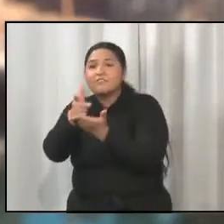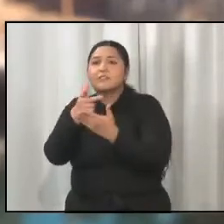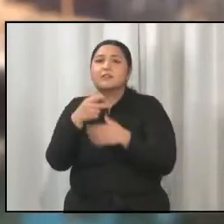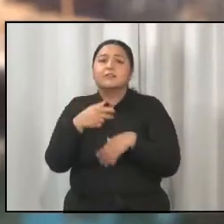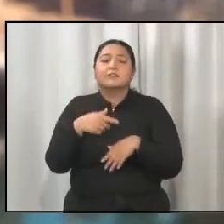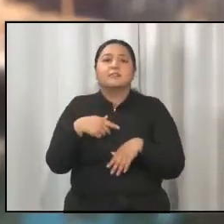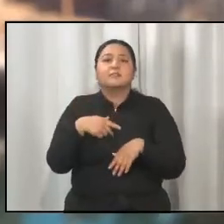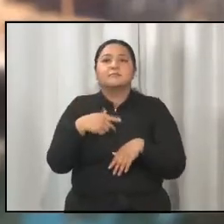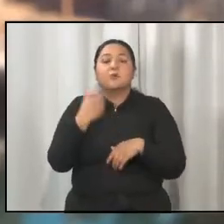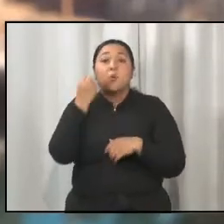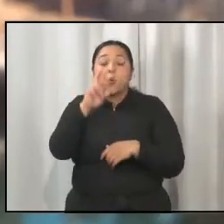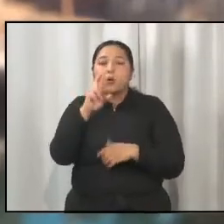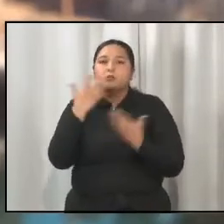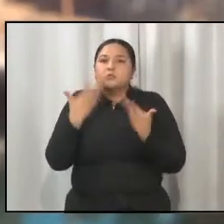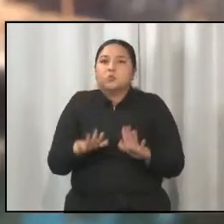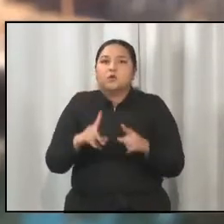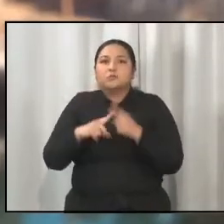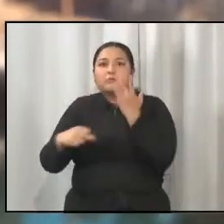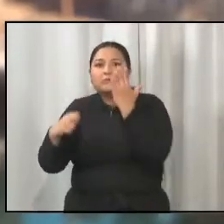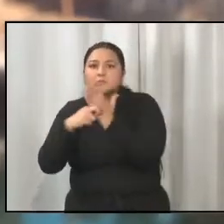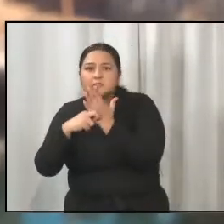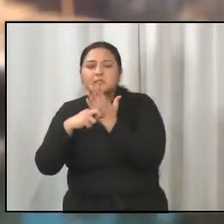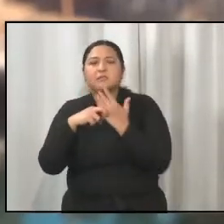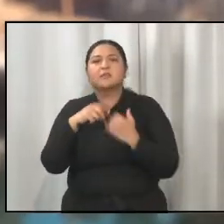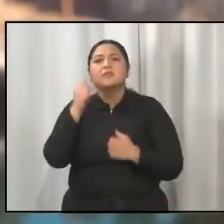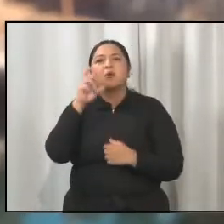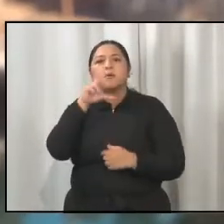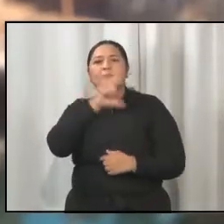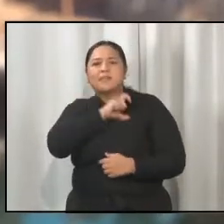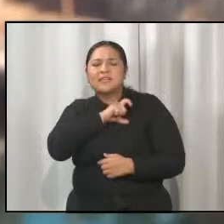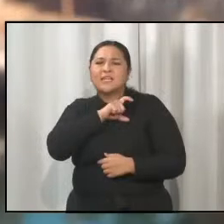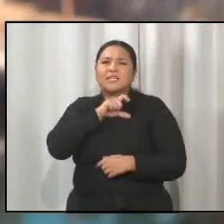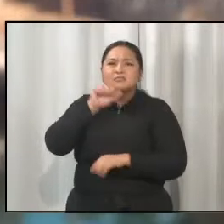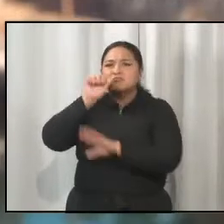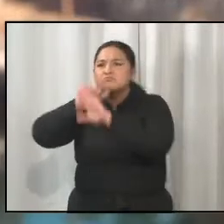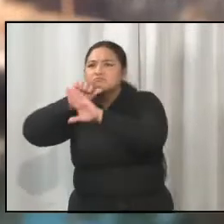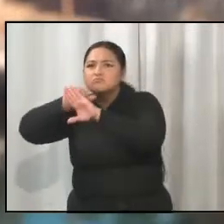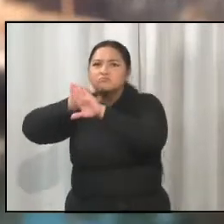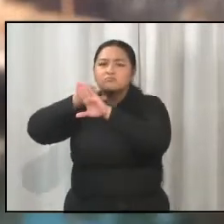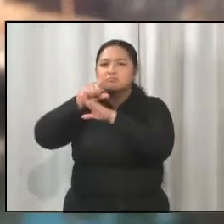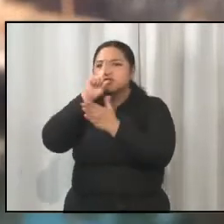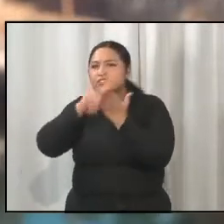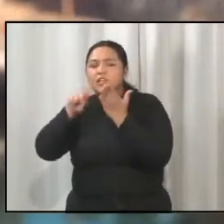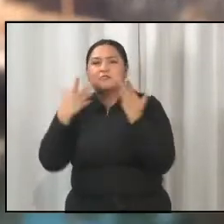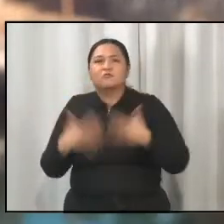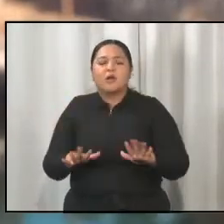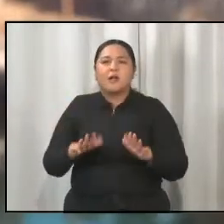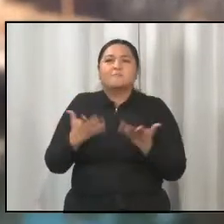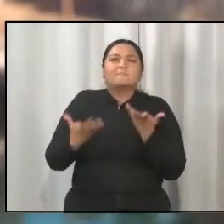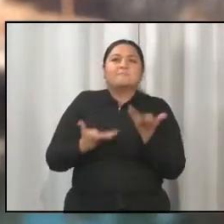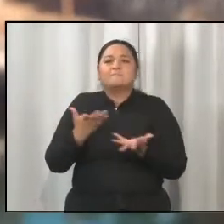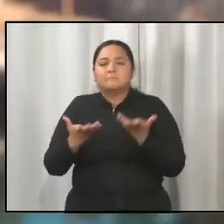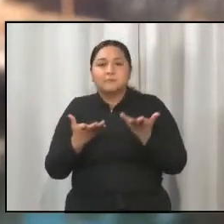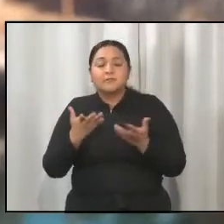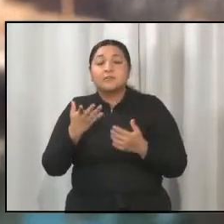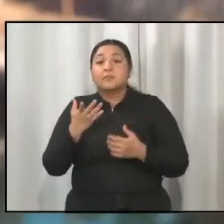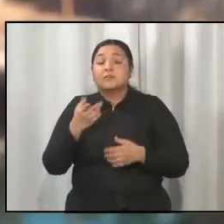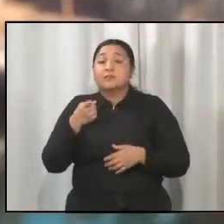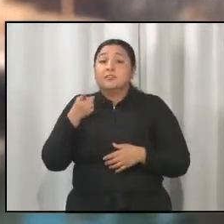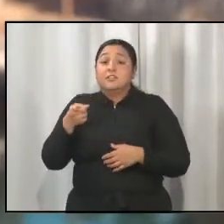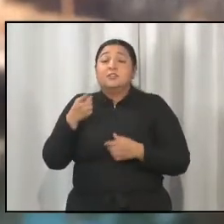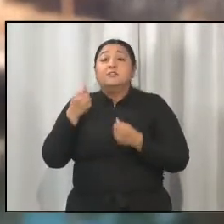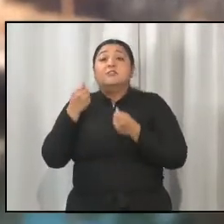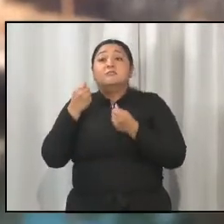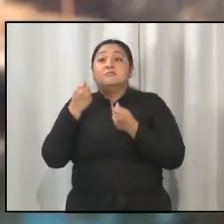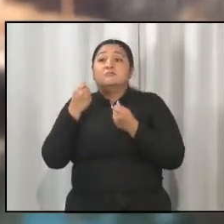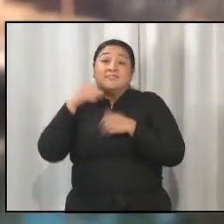traffic citations or police contacts, just checking in on people, making sure they're okay. If she wasn't driving around